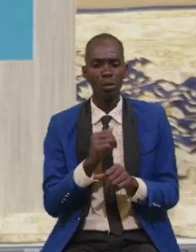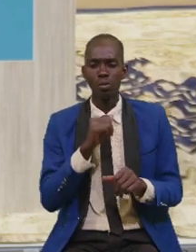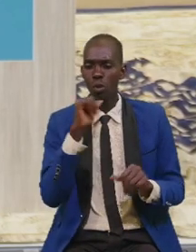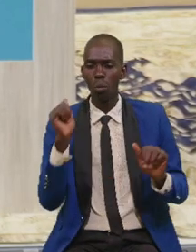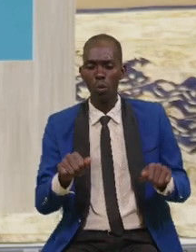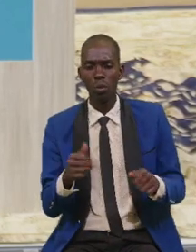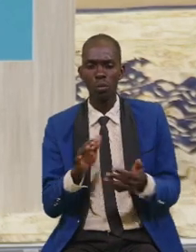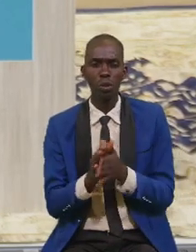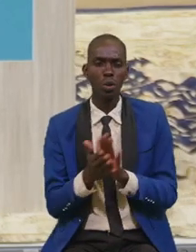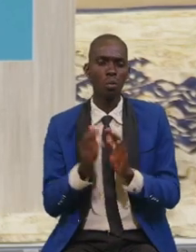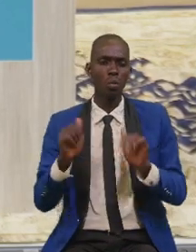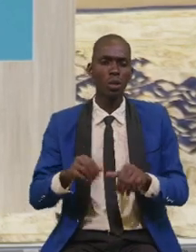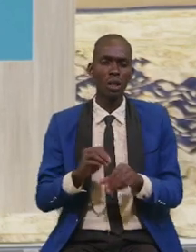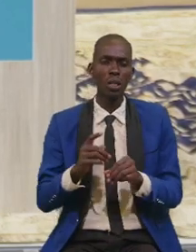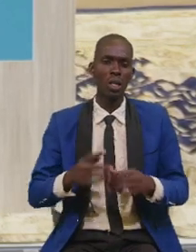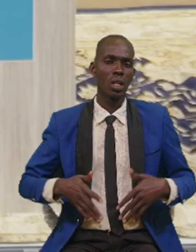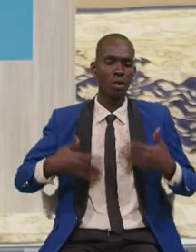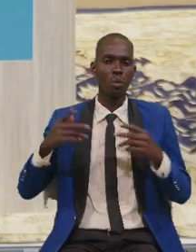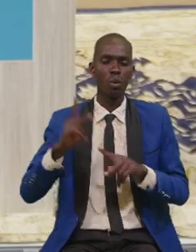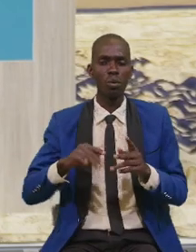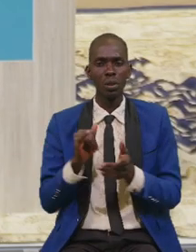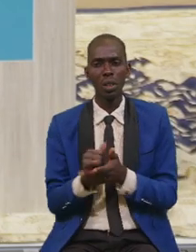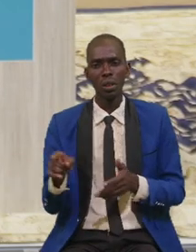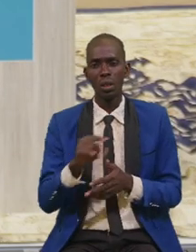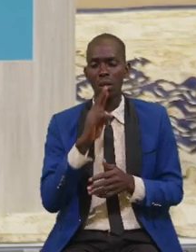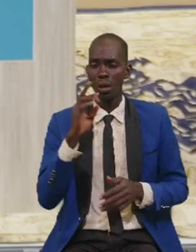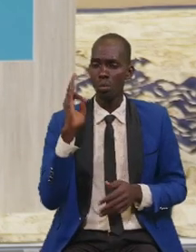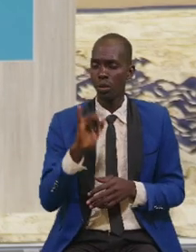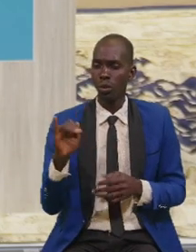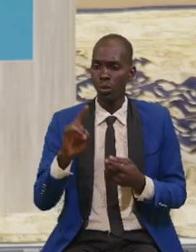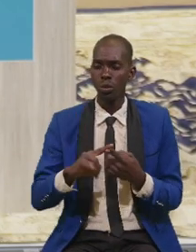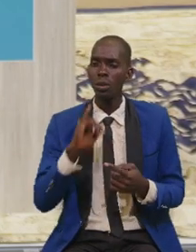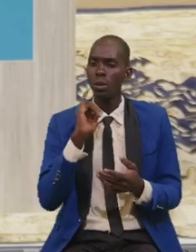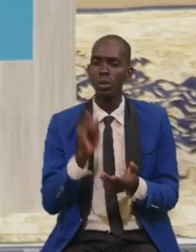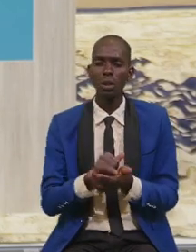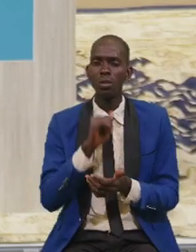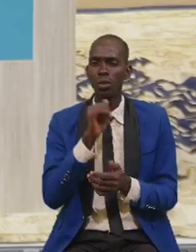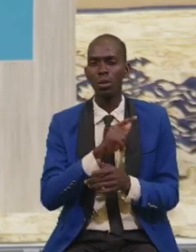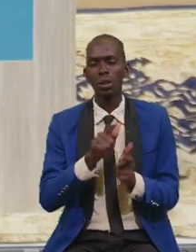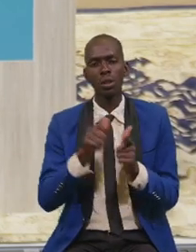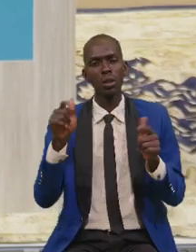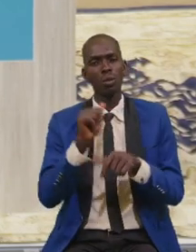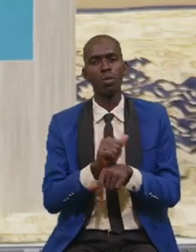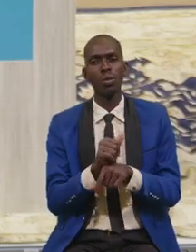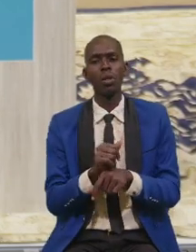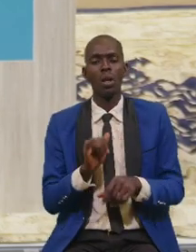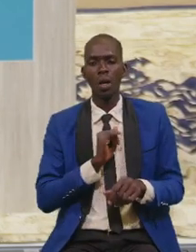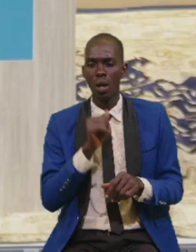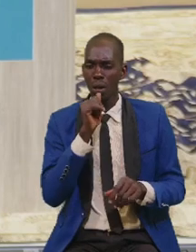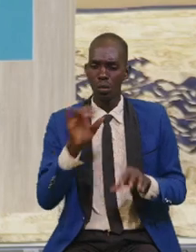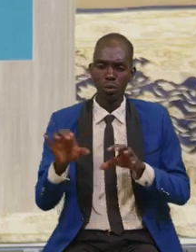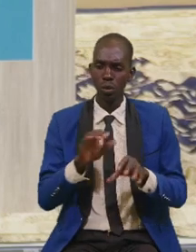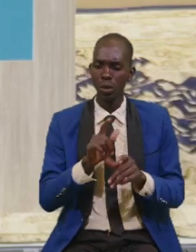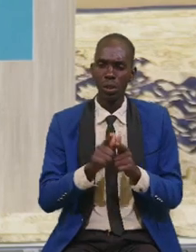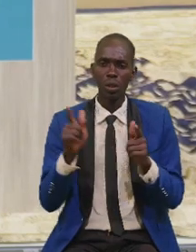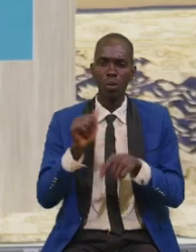you are ministering to. Is that not a great work? And doing a work that will outlive you, a work that you do today, and it